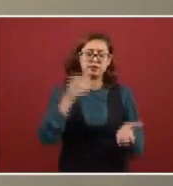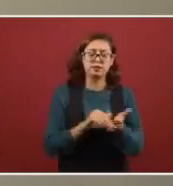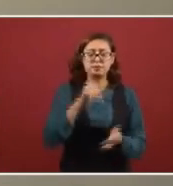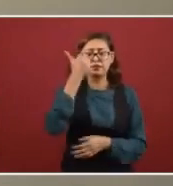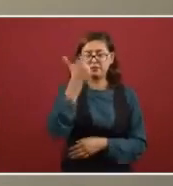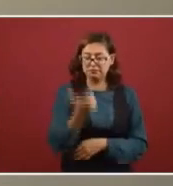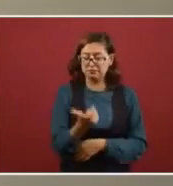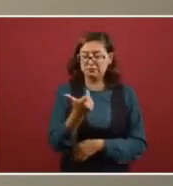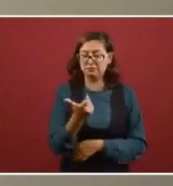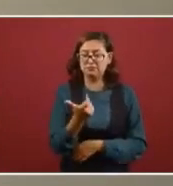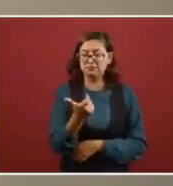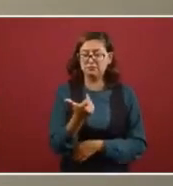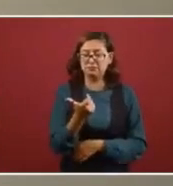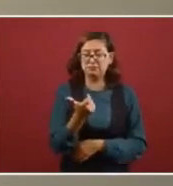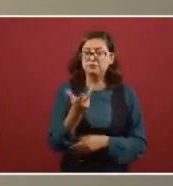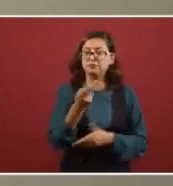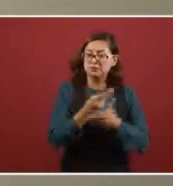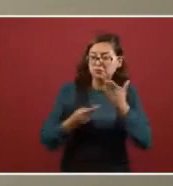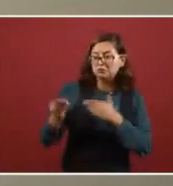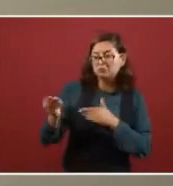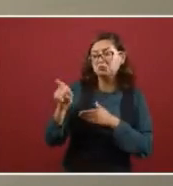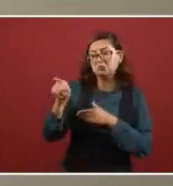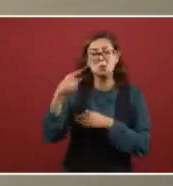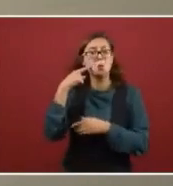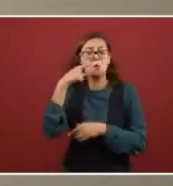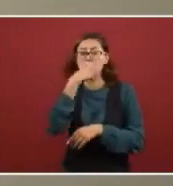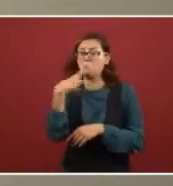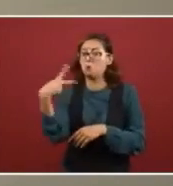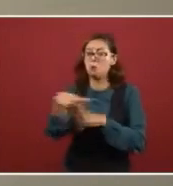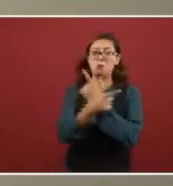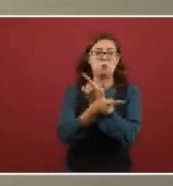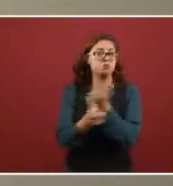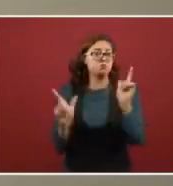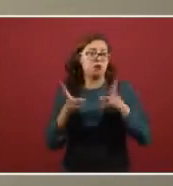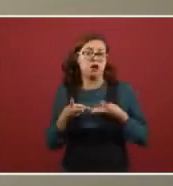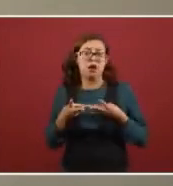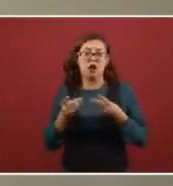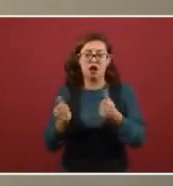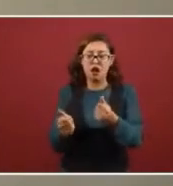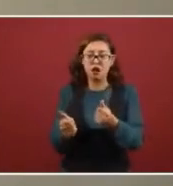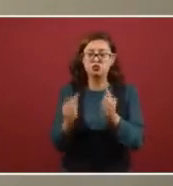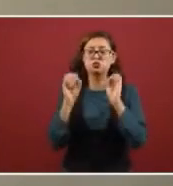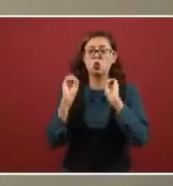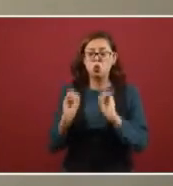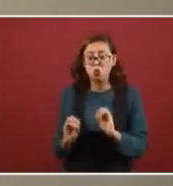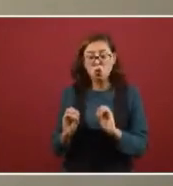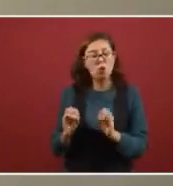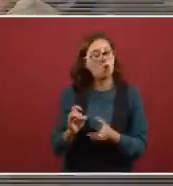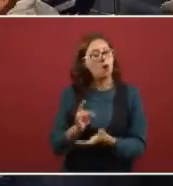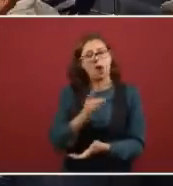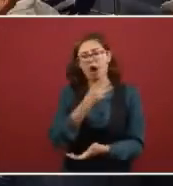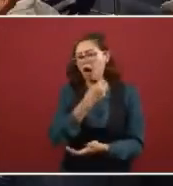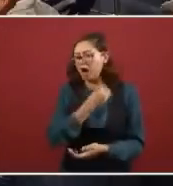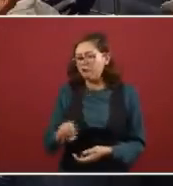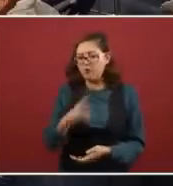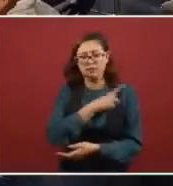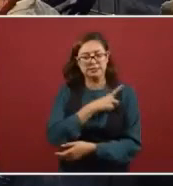So she's asking if they're going to be doing away with Fodepar, which is the place that is being used for,